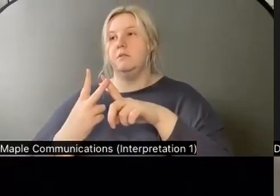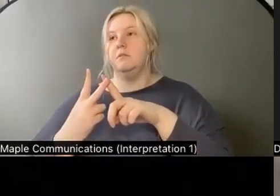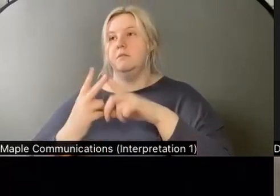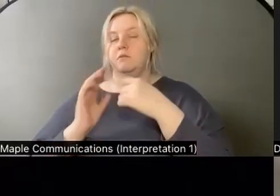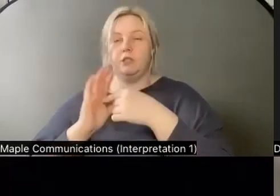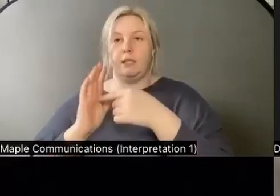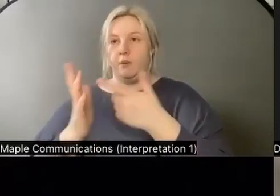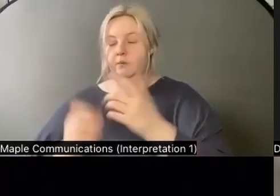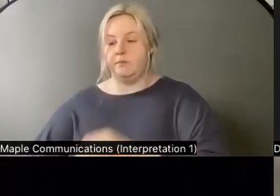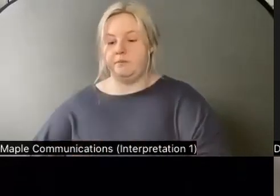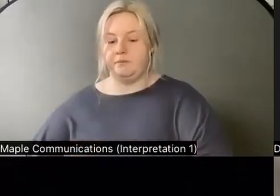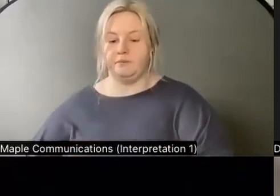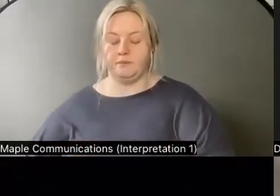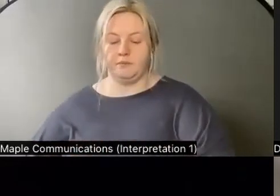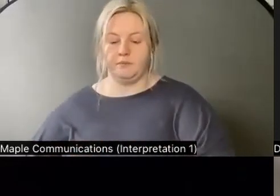I just,